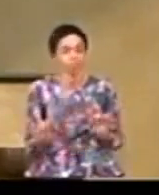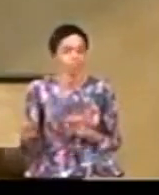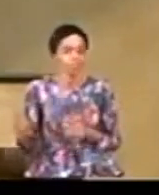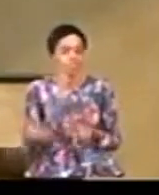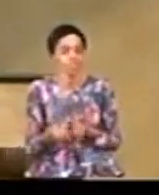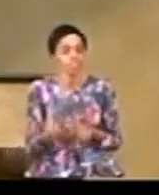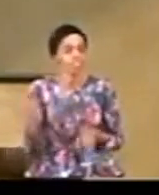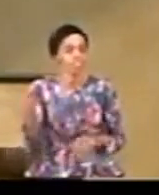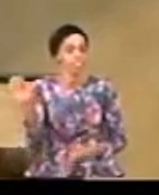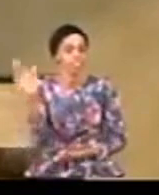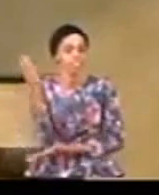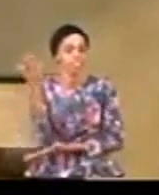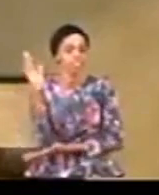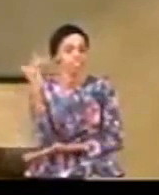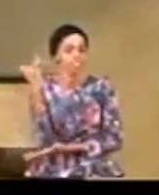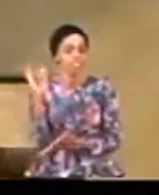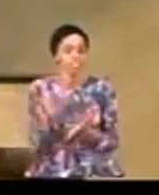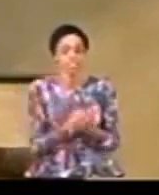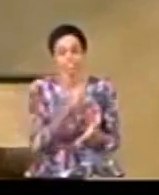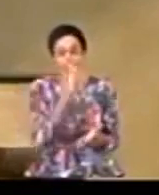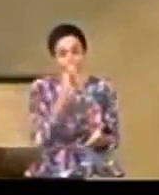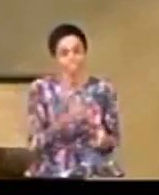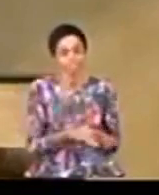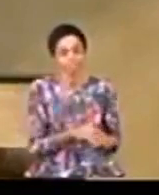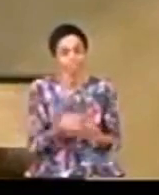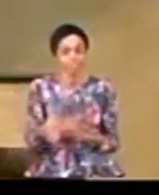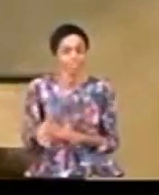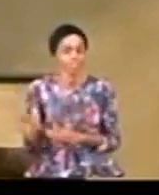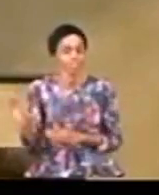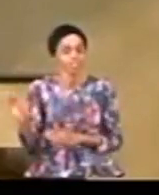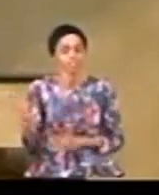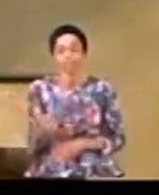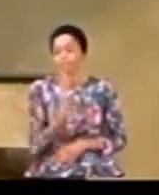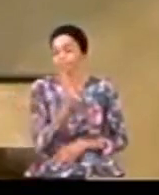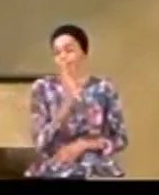I shall not be moved. Just like a tree that planted by the